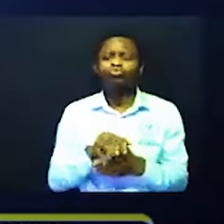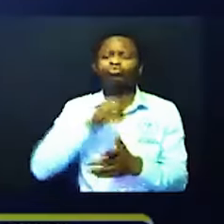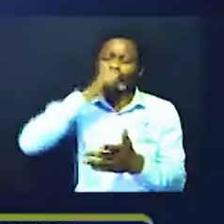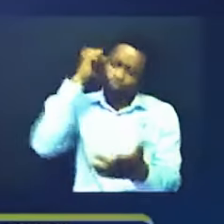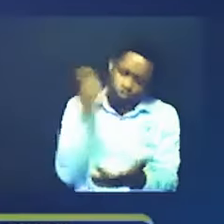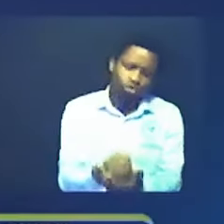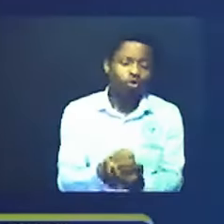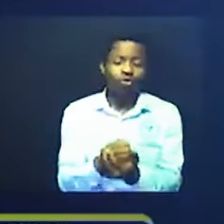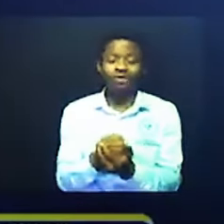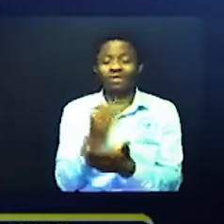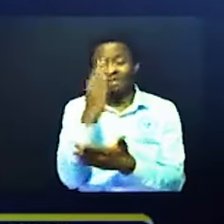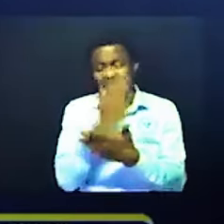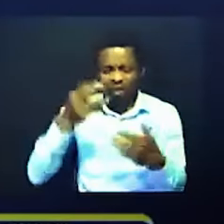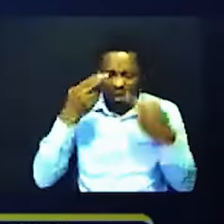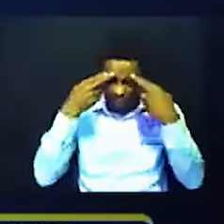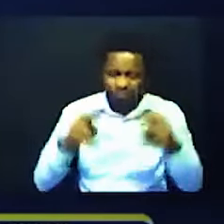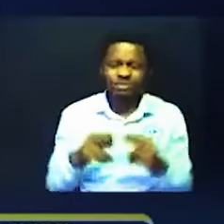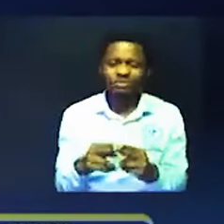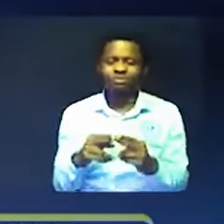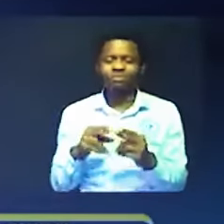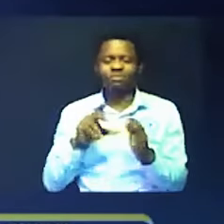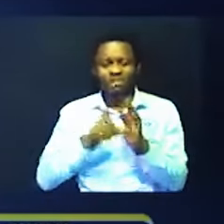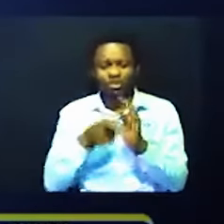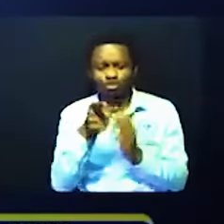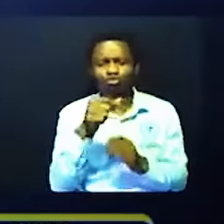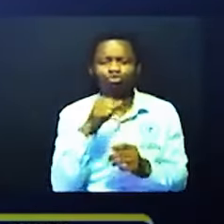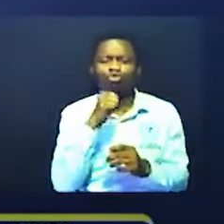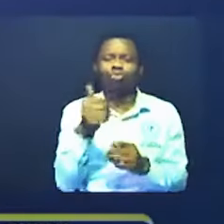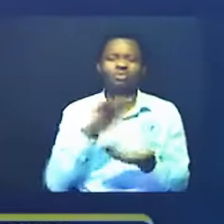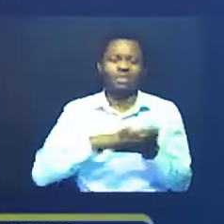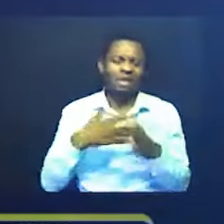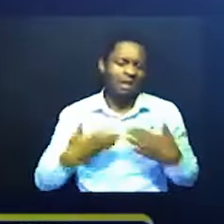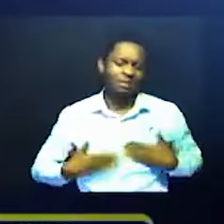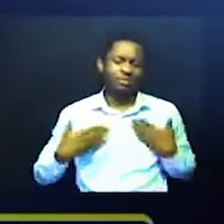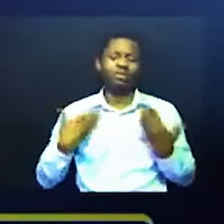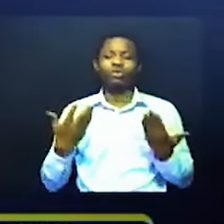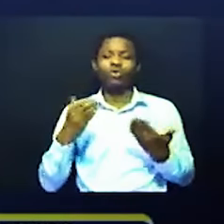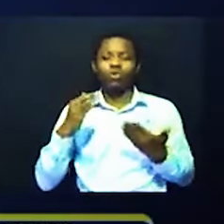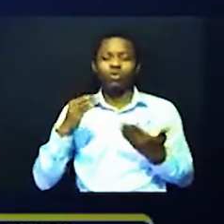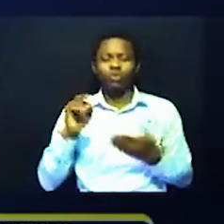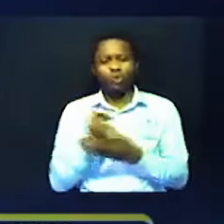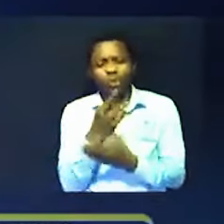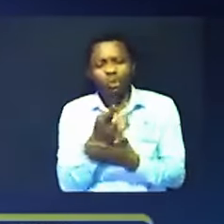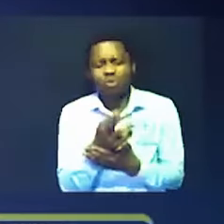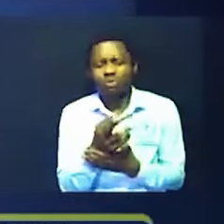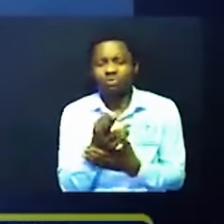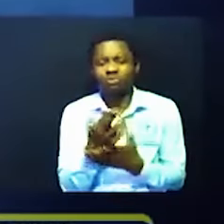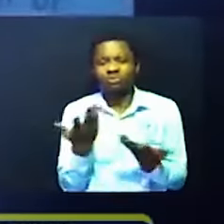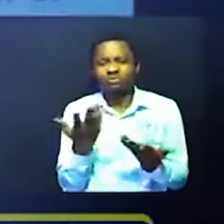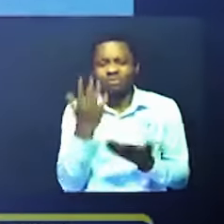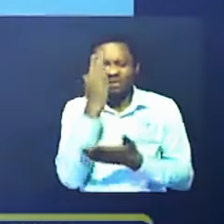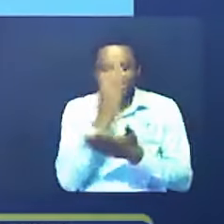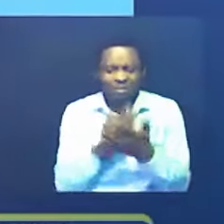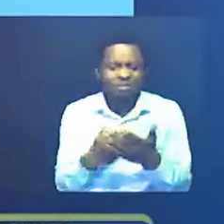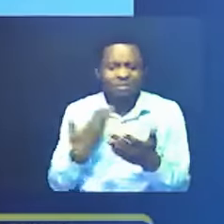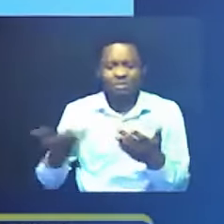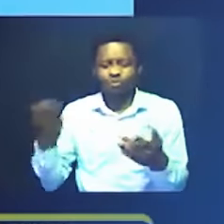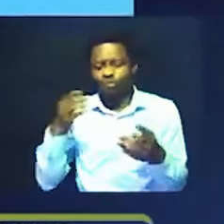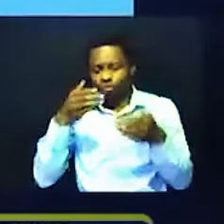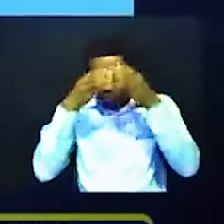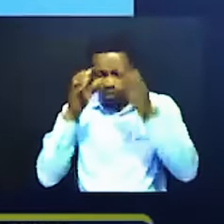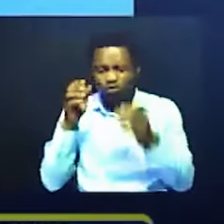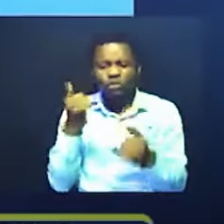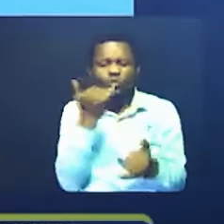come something will happen that you will not be pleased with something will cause a transgression or